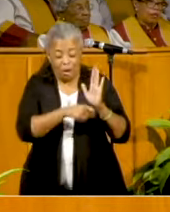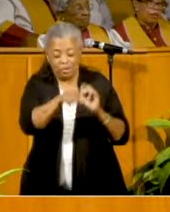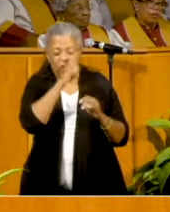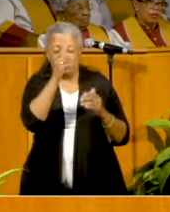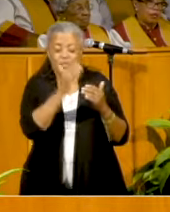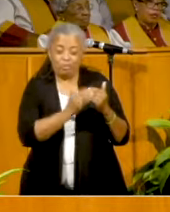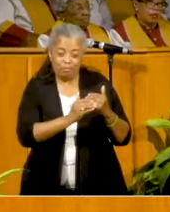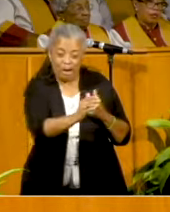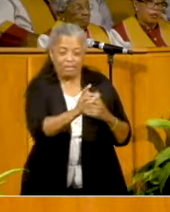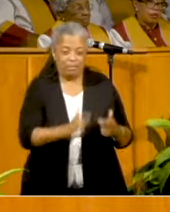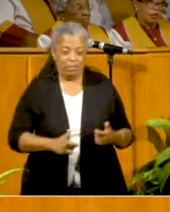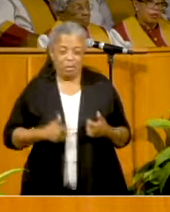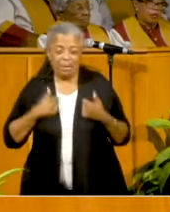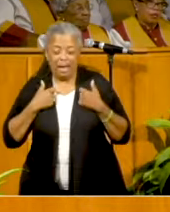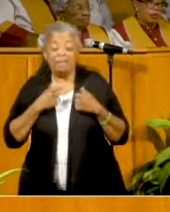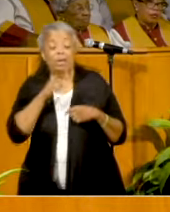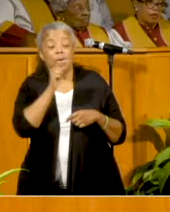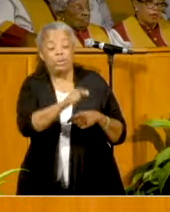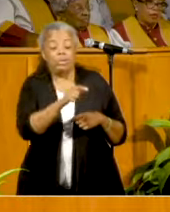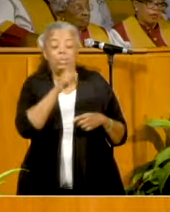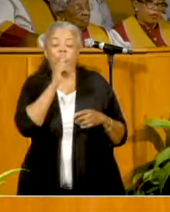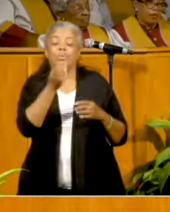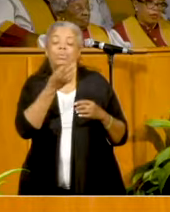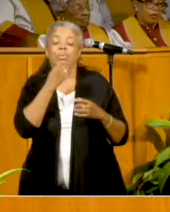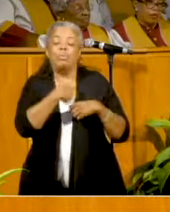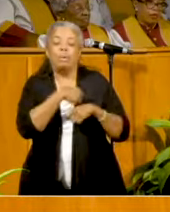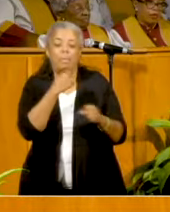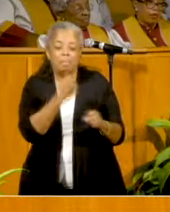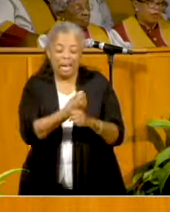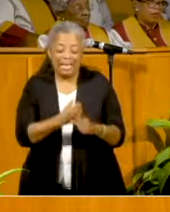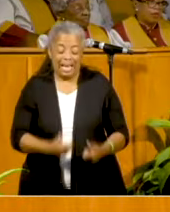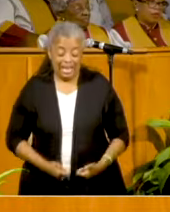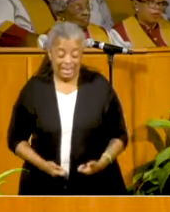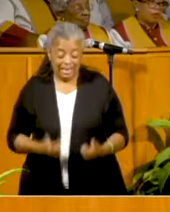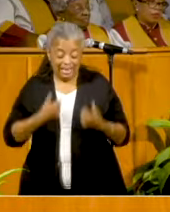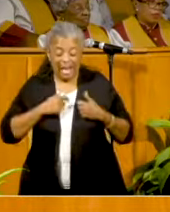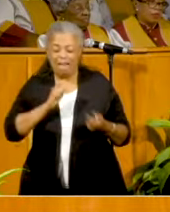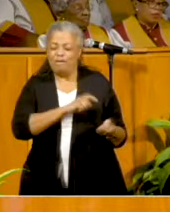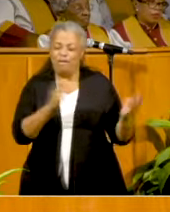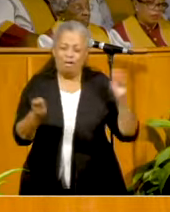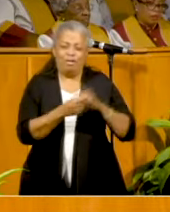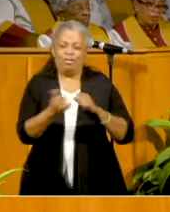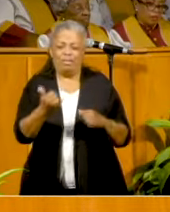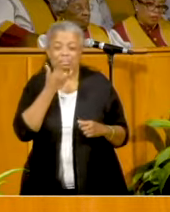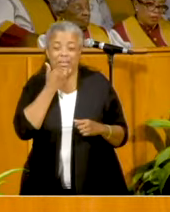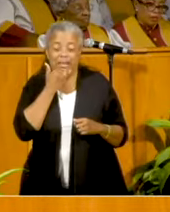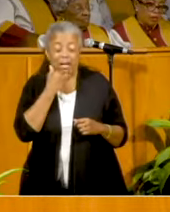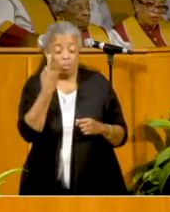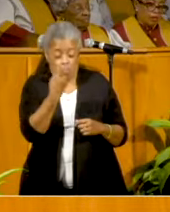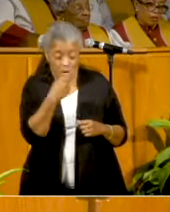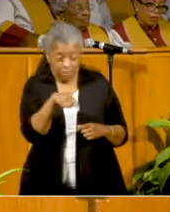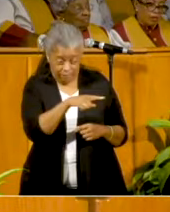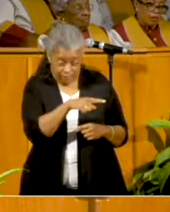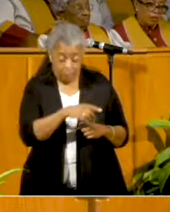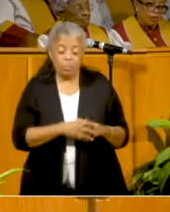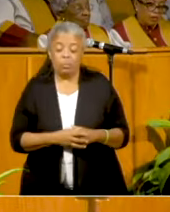the rest of your life. You're about to make a life-altering mistake. One of